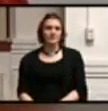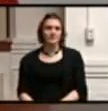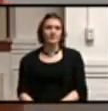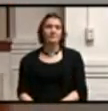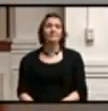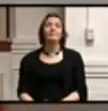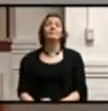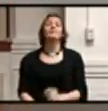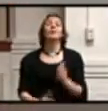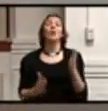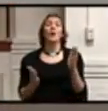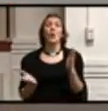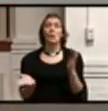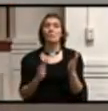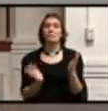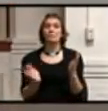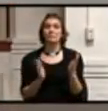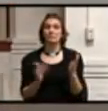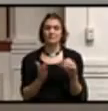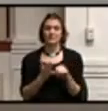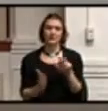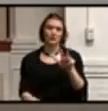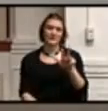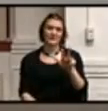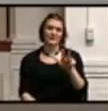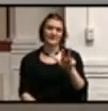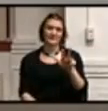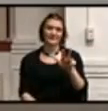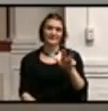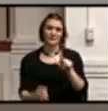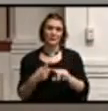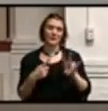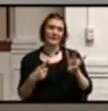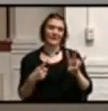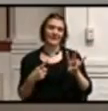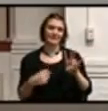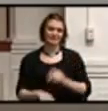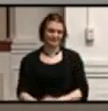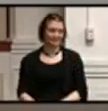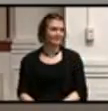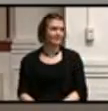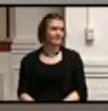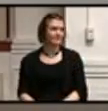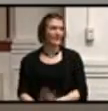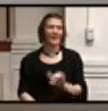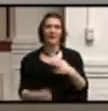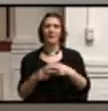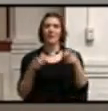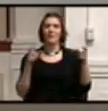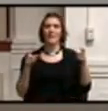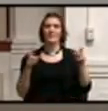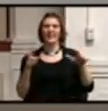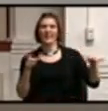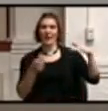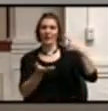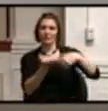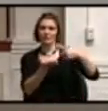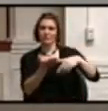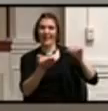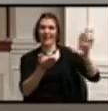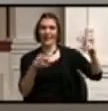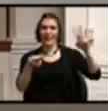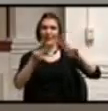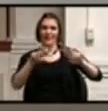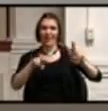So moving ahead, page 3 through 7, this is called management's discussion and